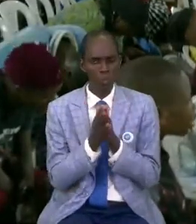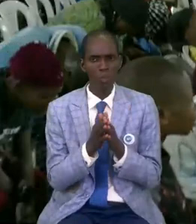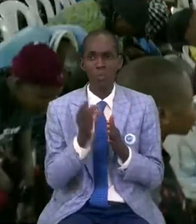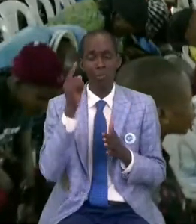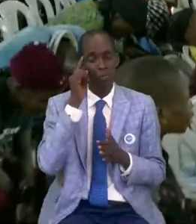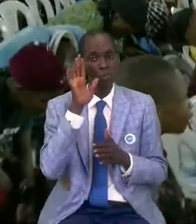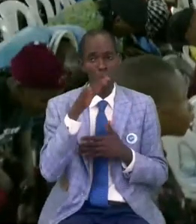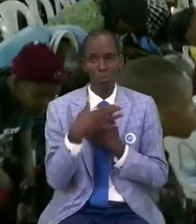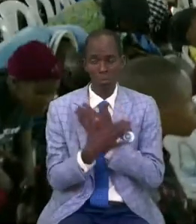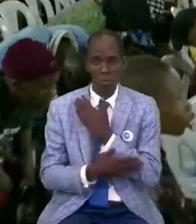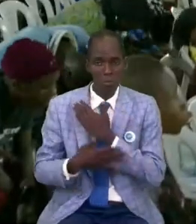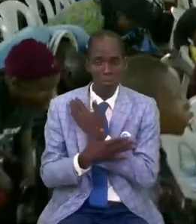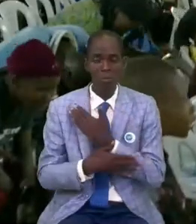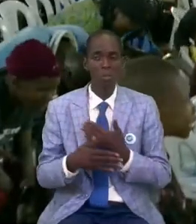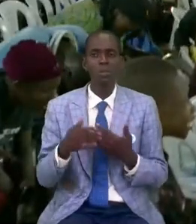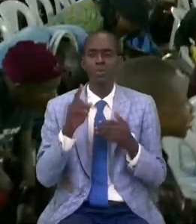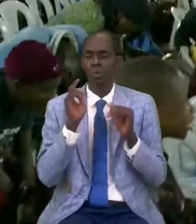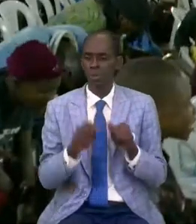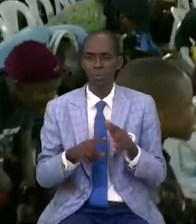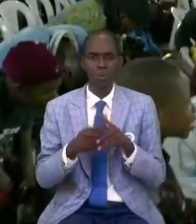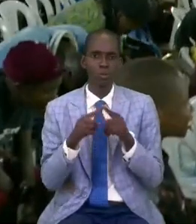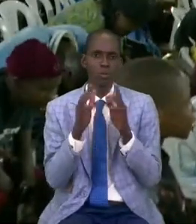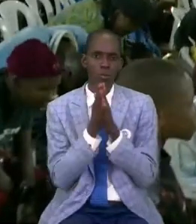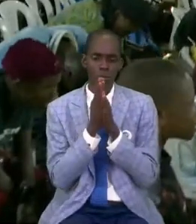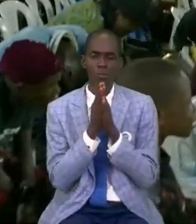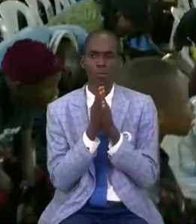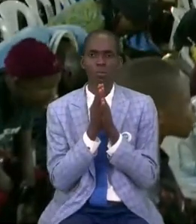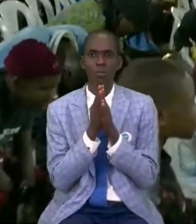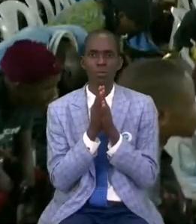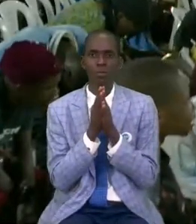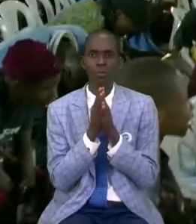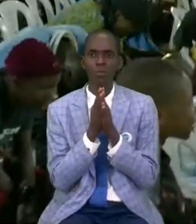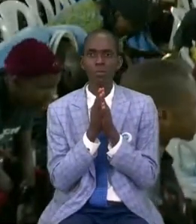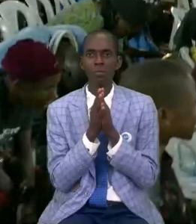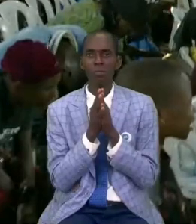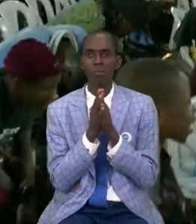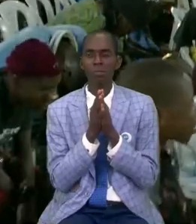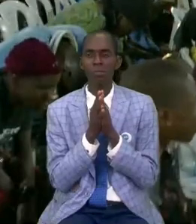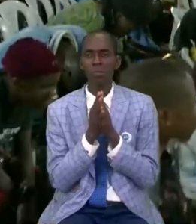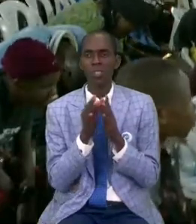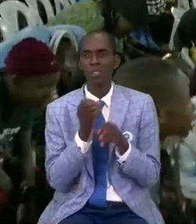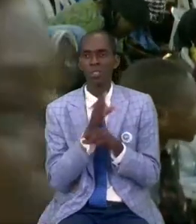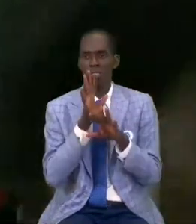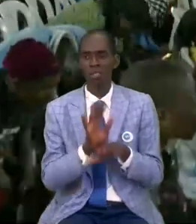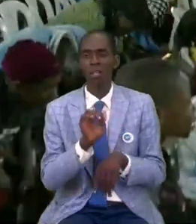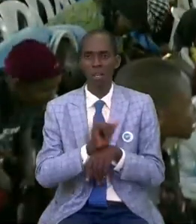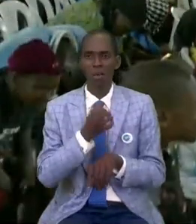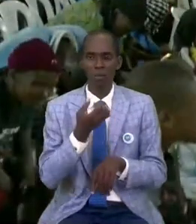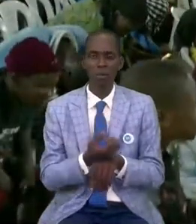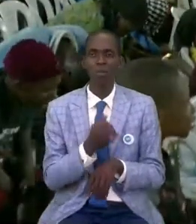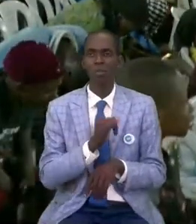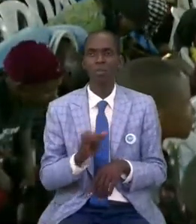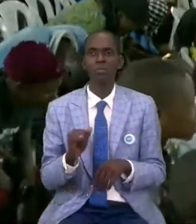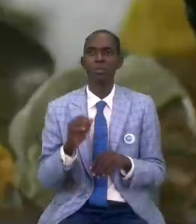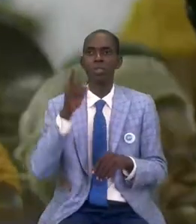Thank you. I can see here in the front. God bless you. God bless you. But to my left, I need the supervisors to indicate if they are